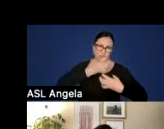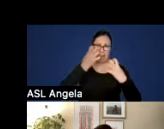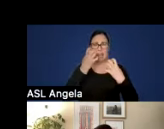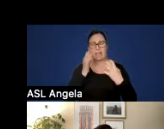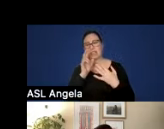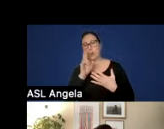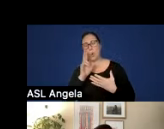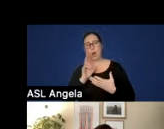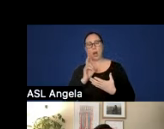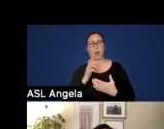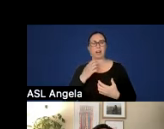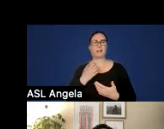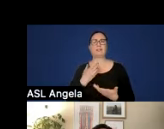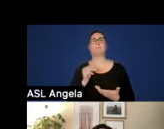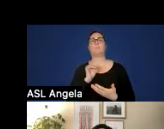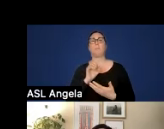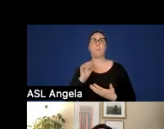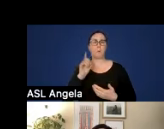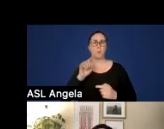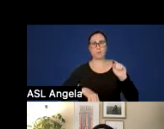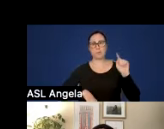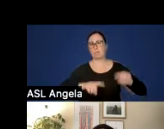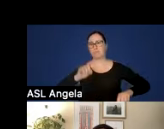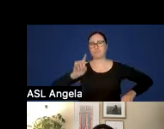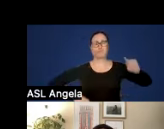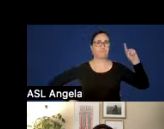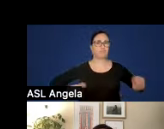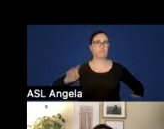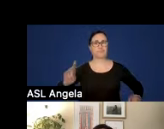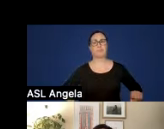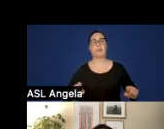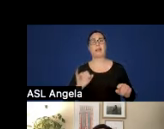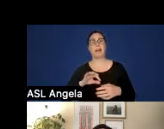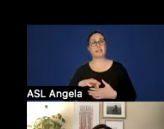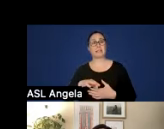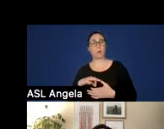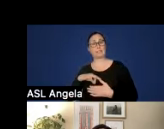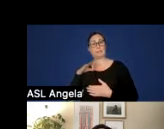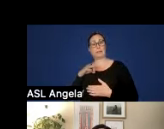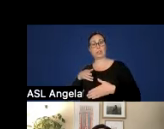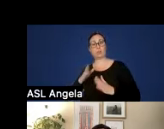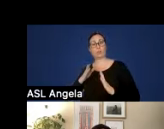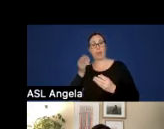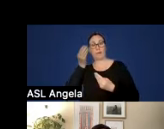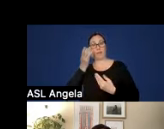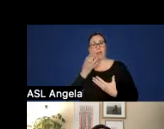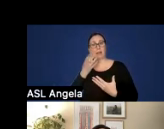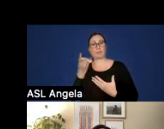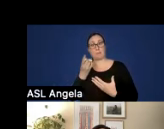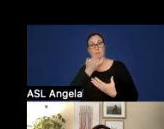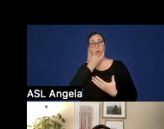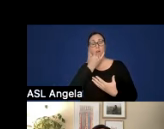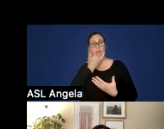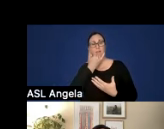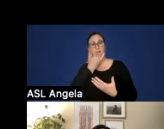disturbances, which is really our spirit's way of letting us know that something's wrong and